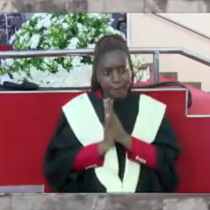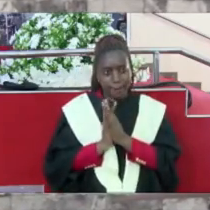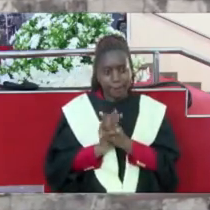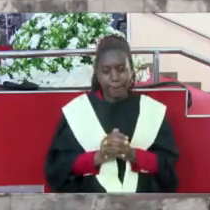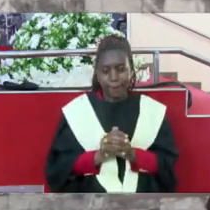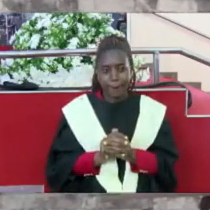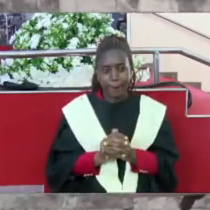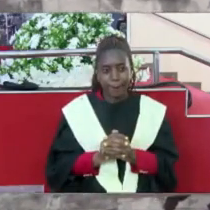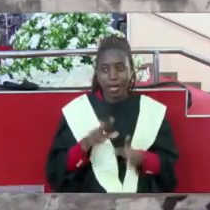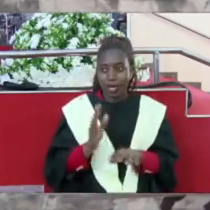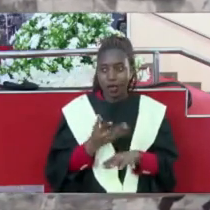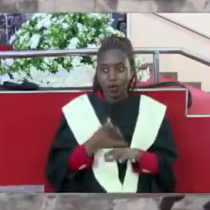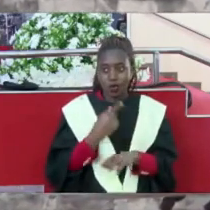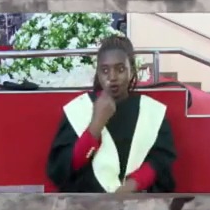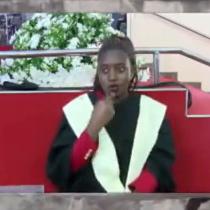Kikuyus that are here.